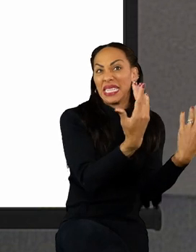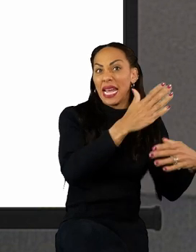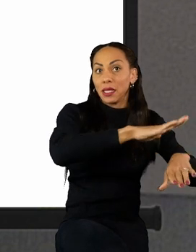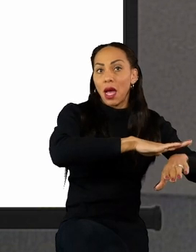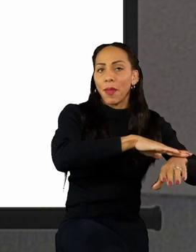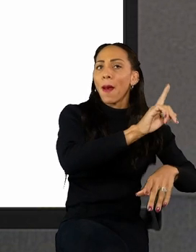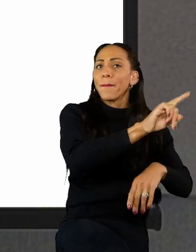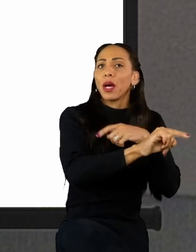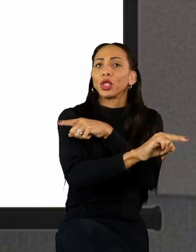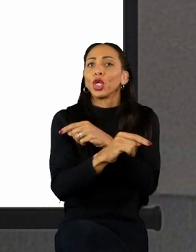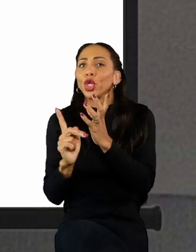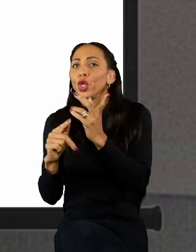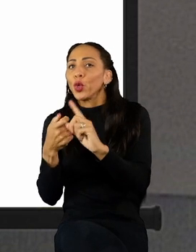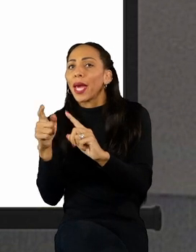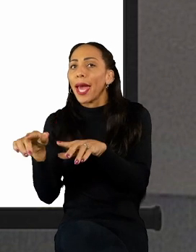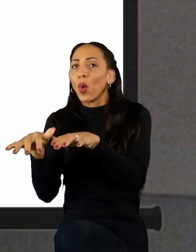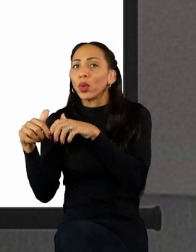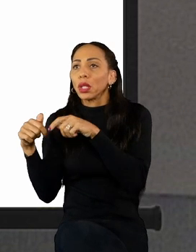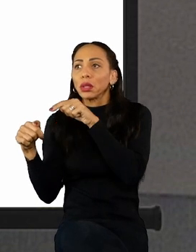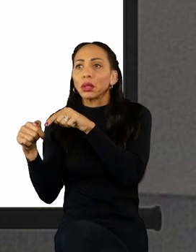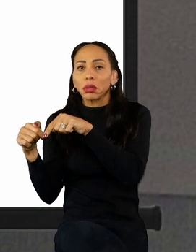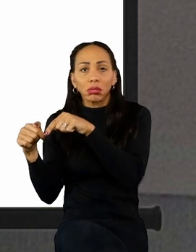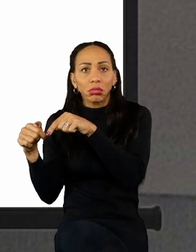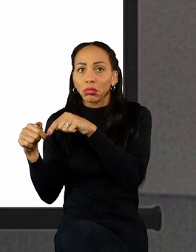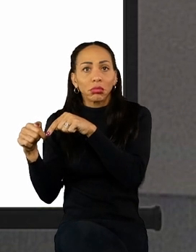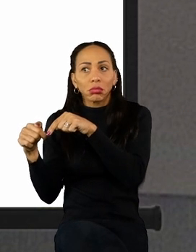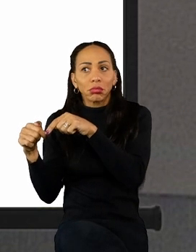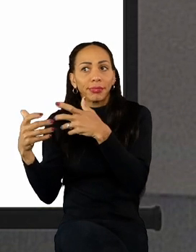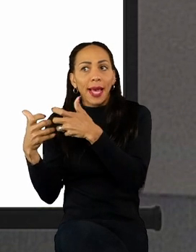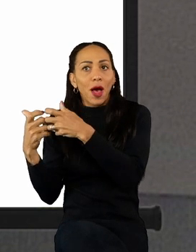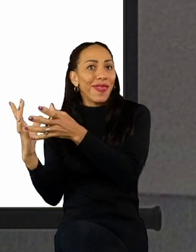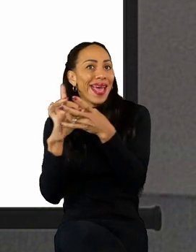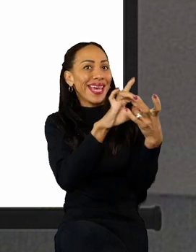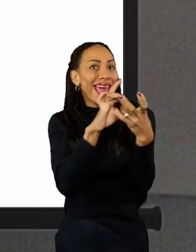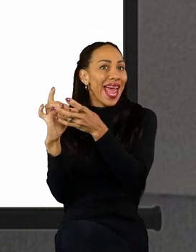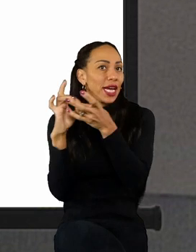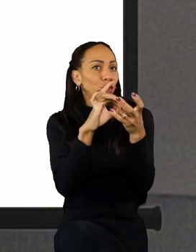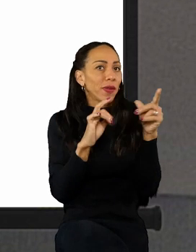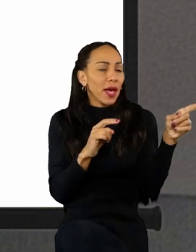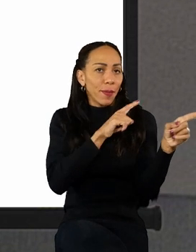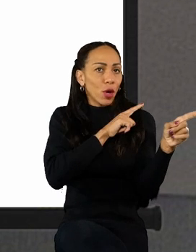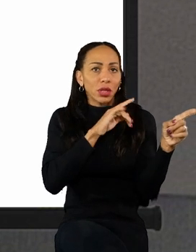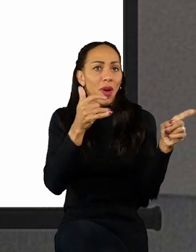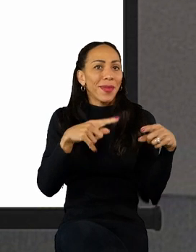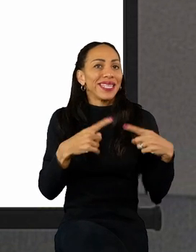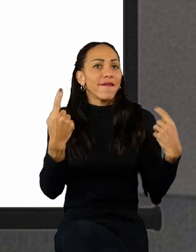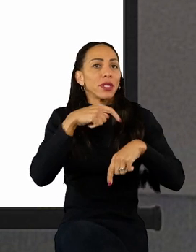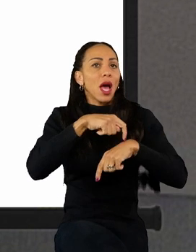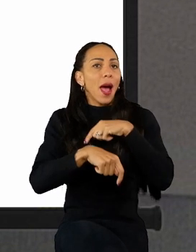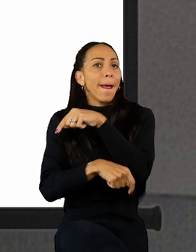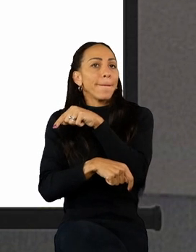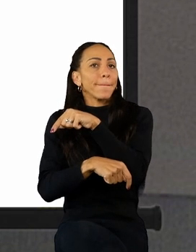but also in terms of how a UK audience or audience members around the rest of the world engage with